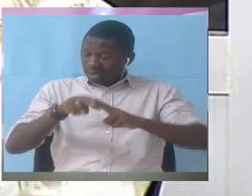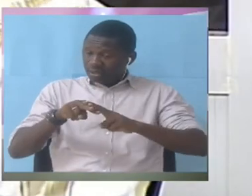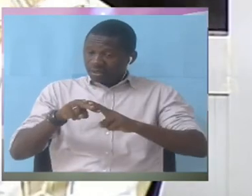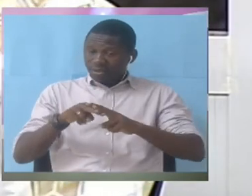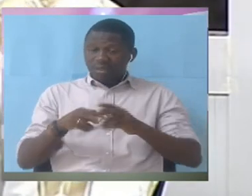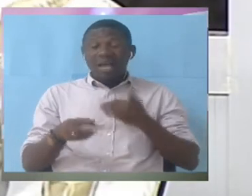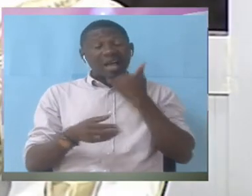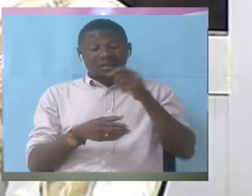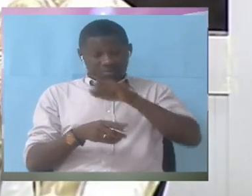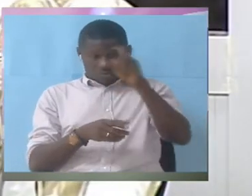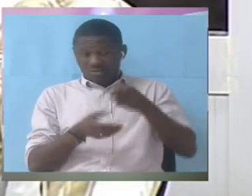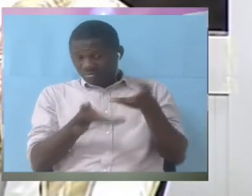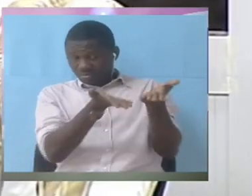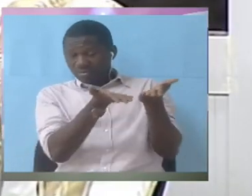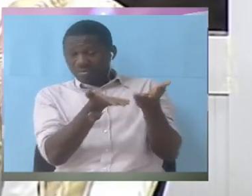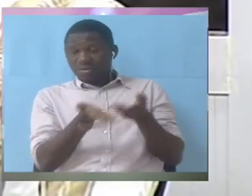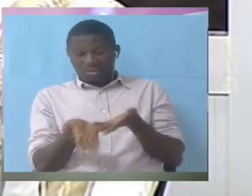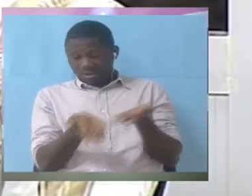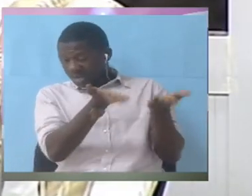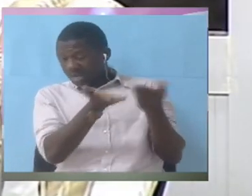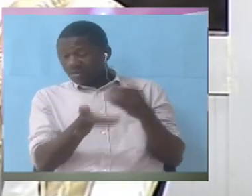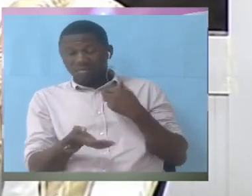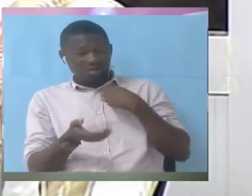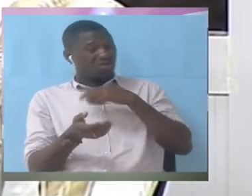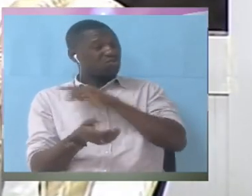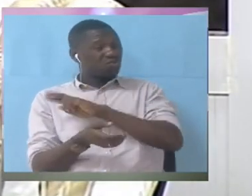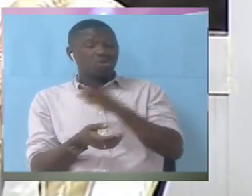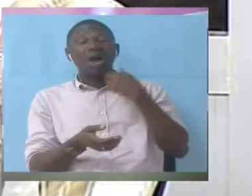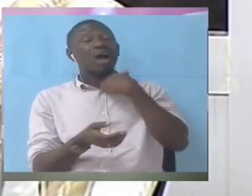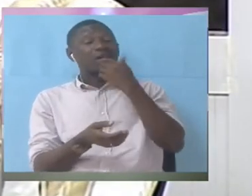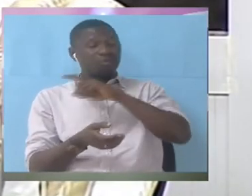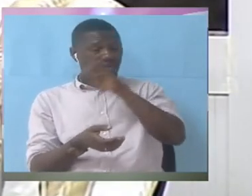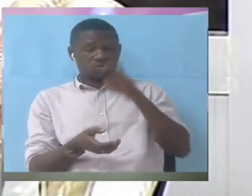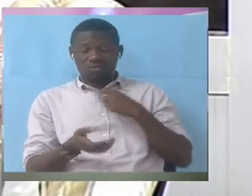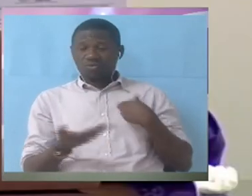AIDS ask him the questions nak len ko li ngeen ma laaj bu len ma ko laaj man